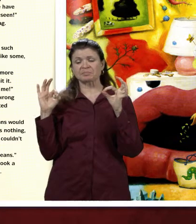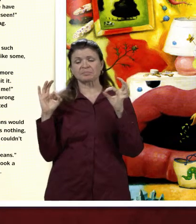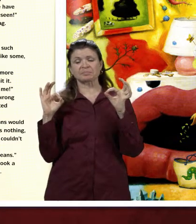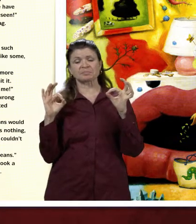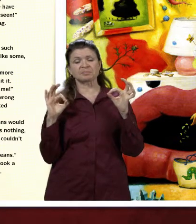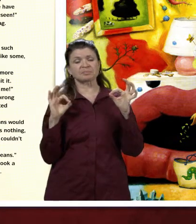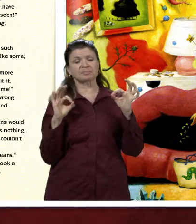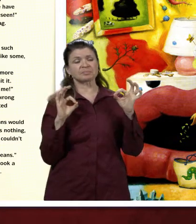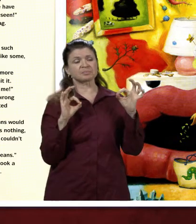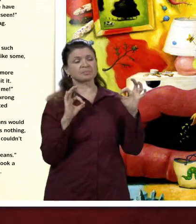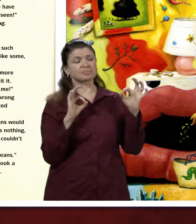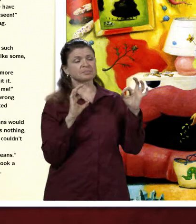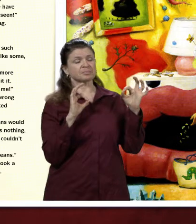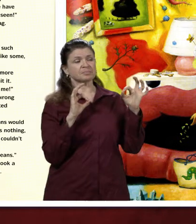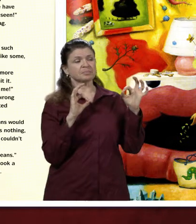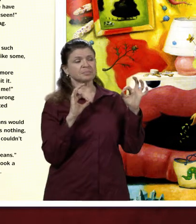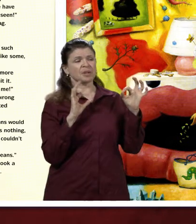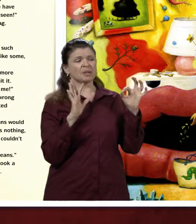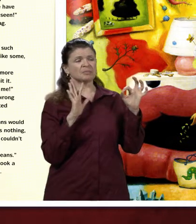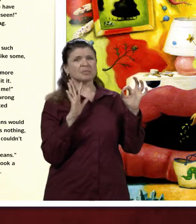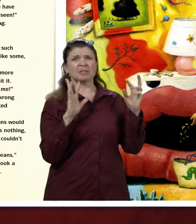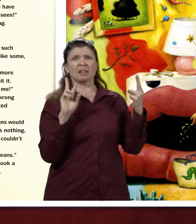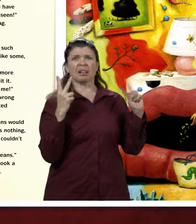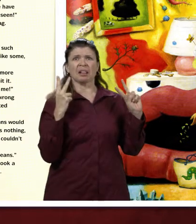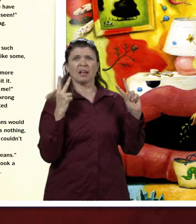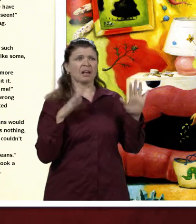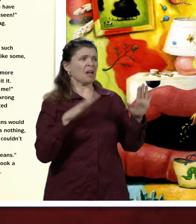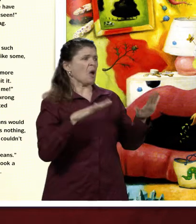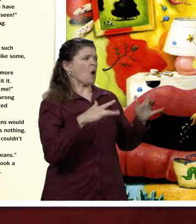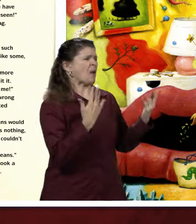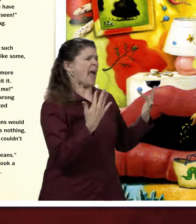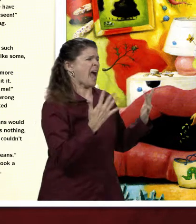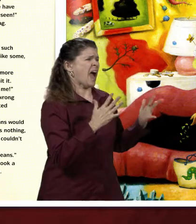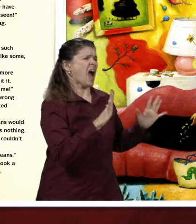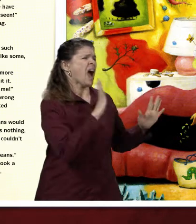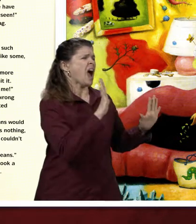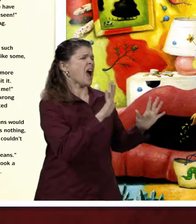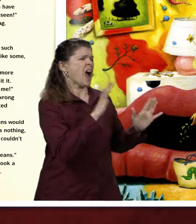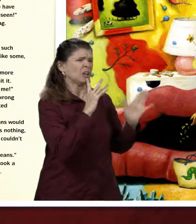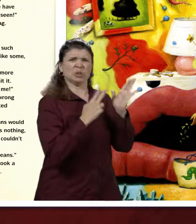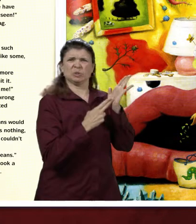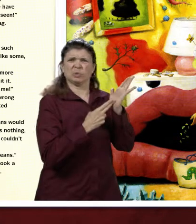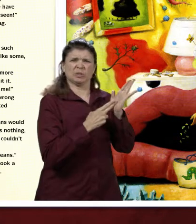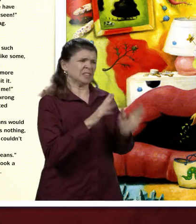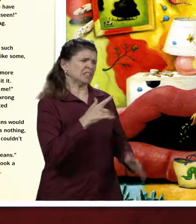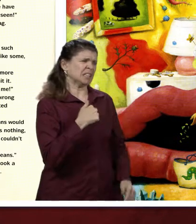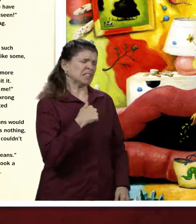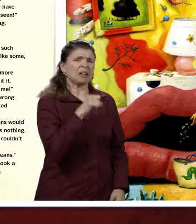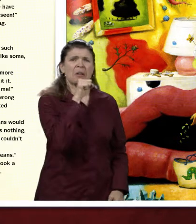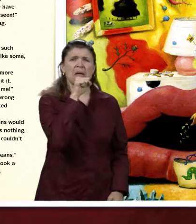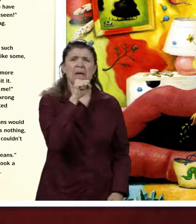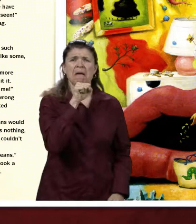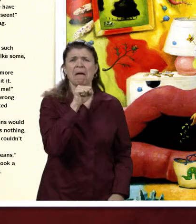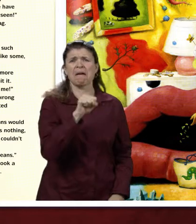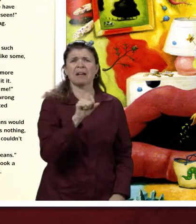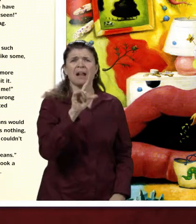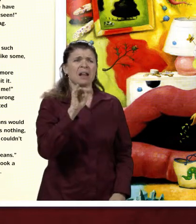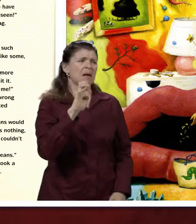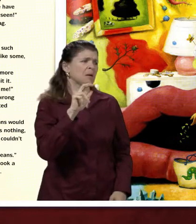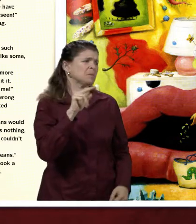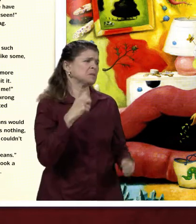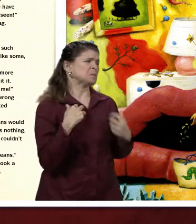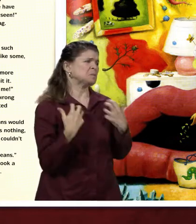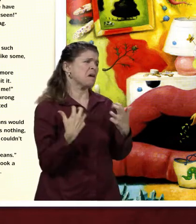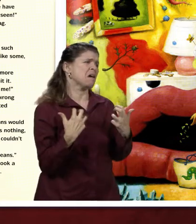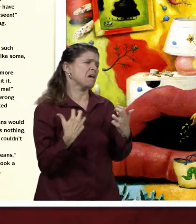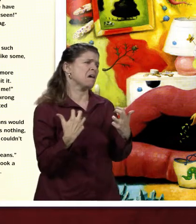them was nothing compared to what she's been going through. She finally couldn't stand it. "Wait!"